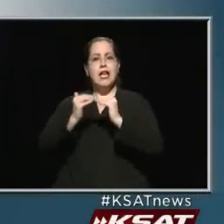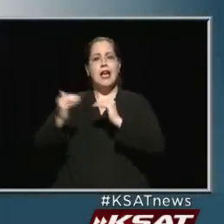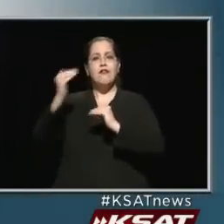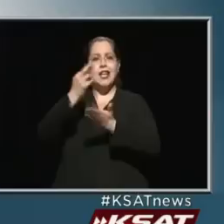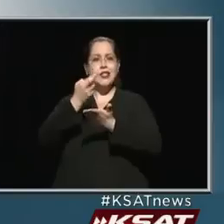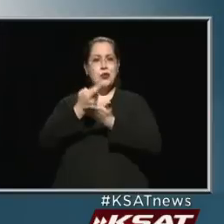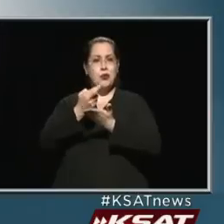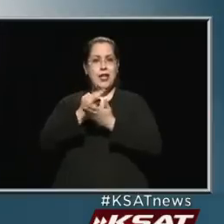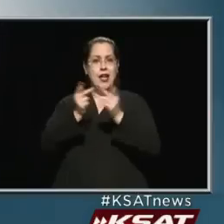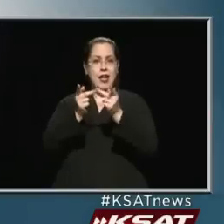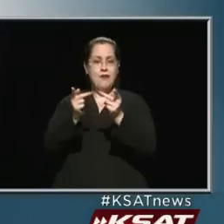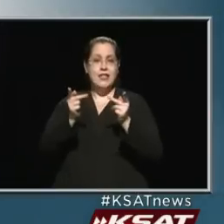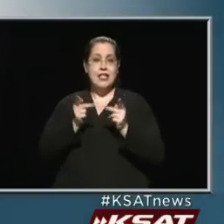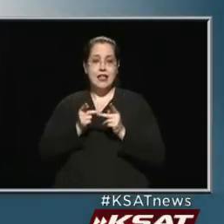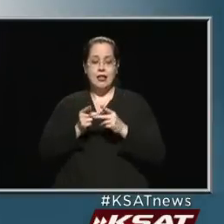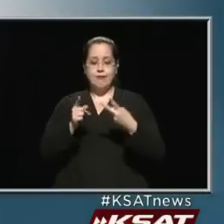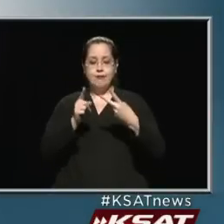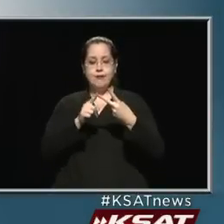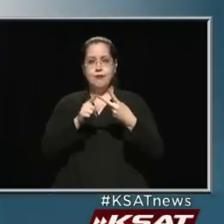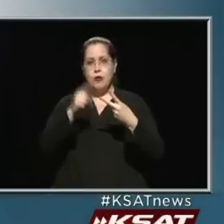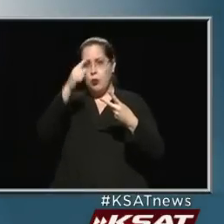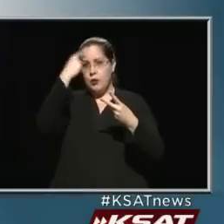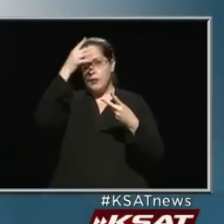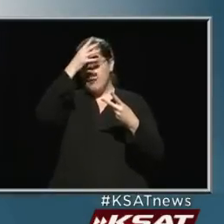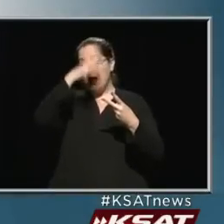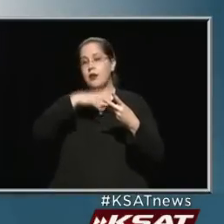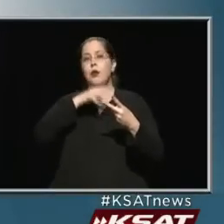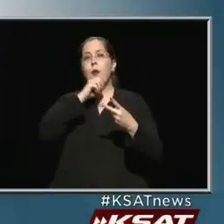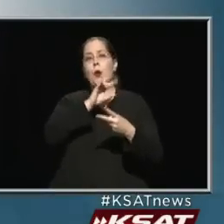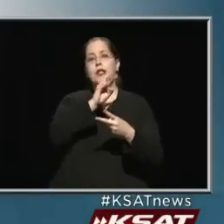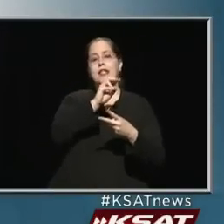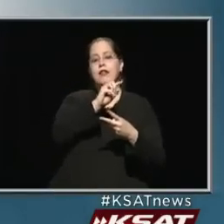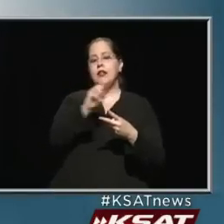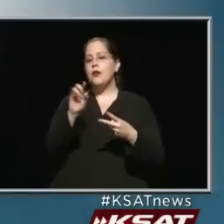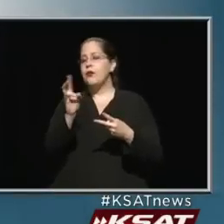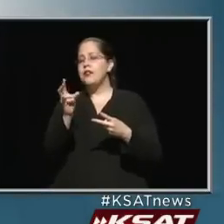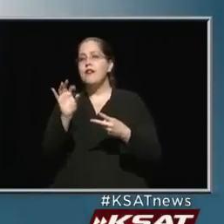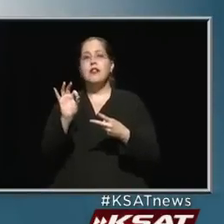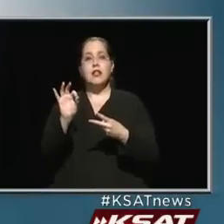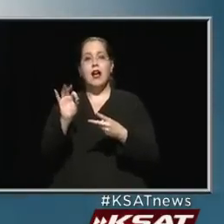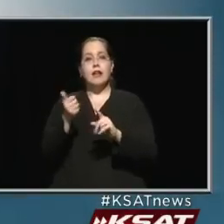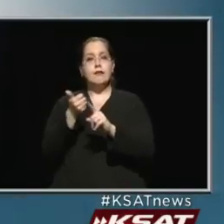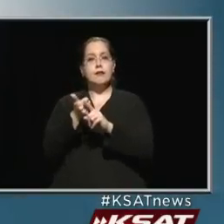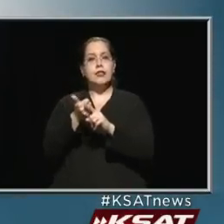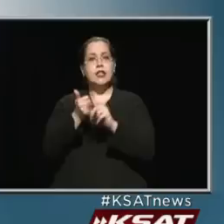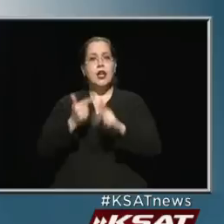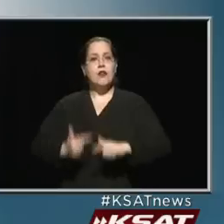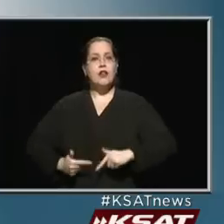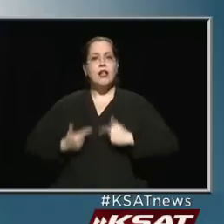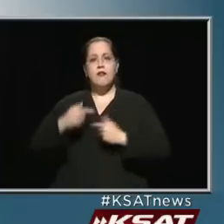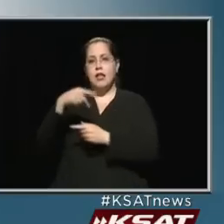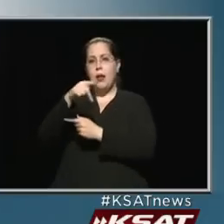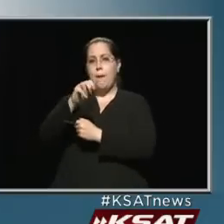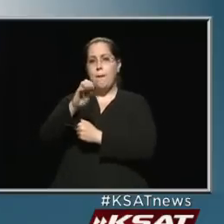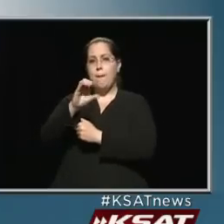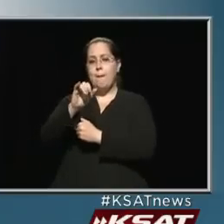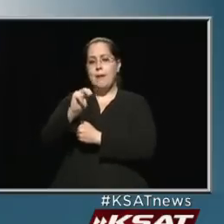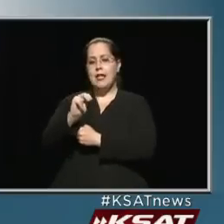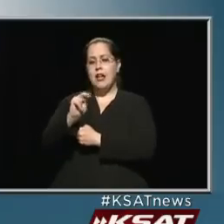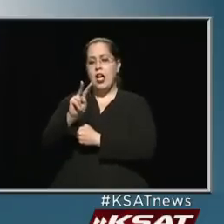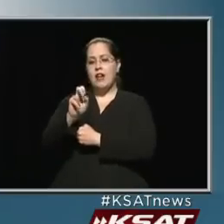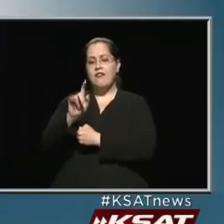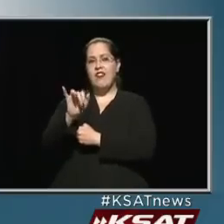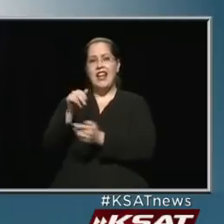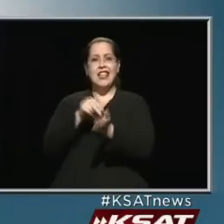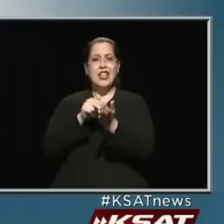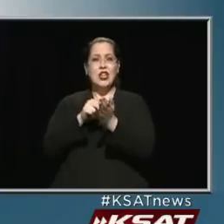rehab facility. And another was a black male, 70 to 79 years of age, who was a resident of the Pecan Valley nursing